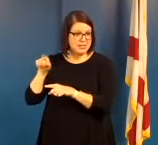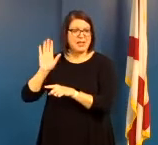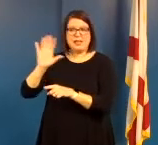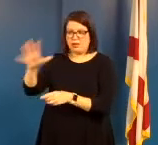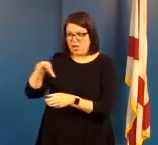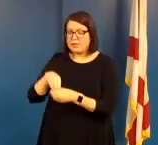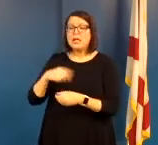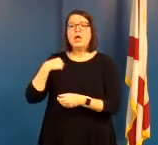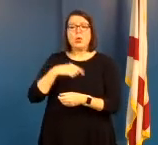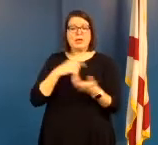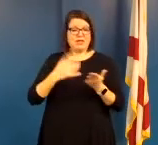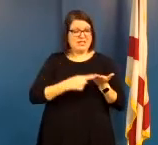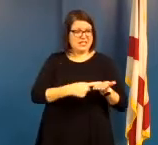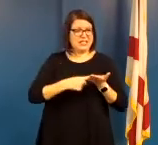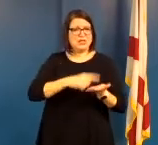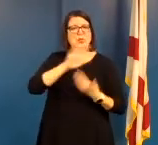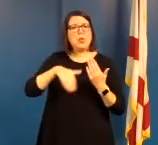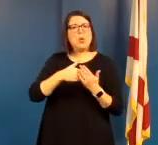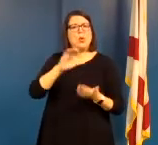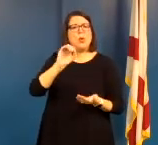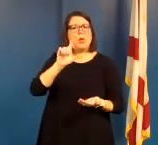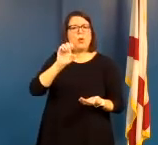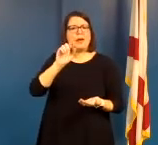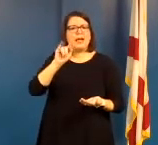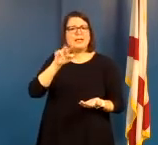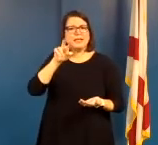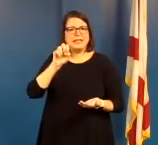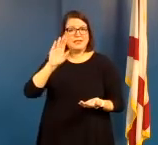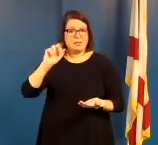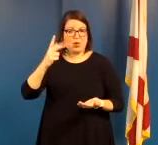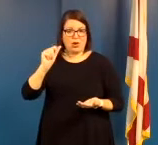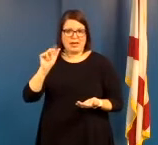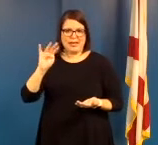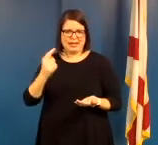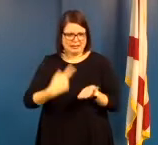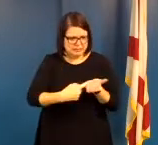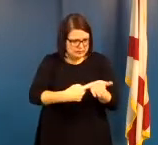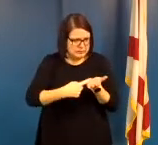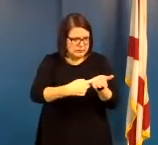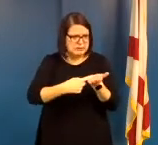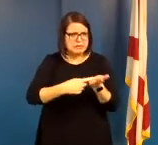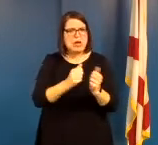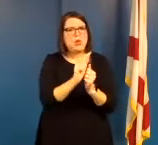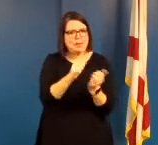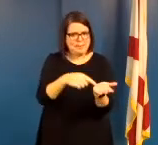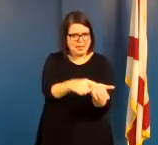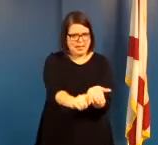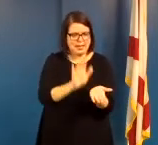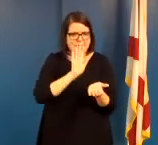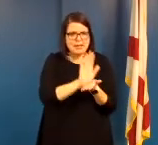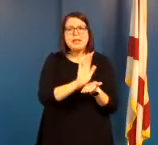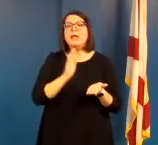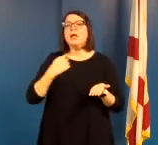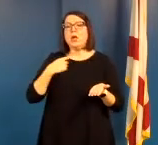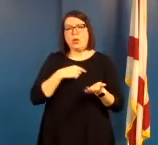sessions, but we are just now looking to have a finalized agreement in the next week or so. So we would like to get that to